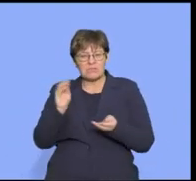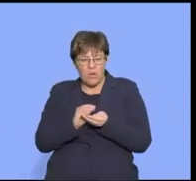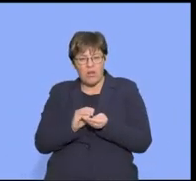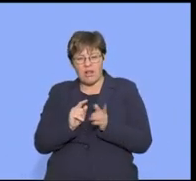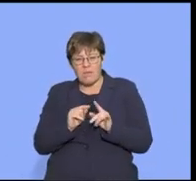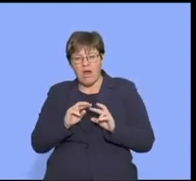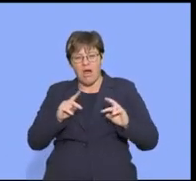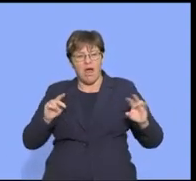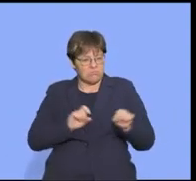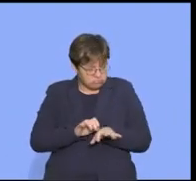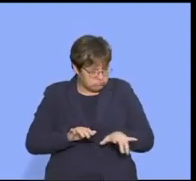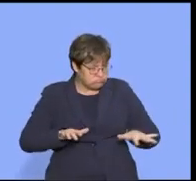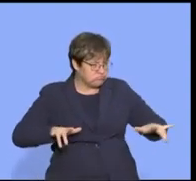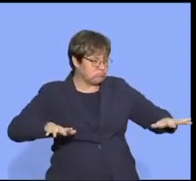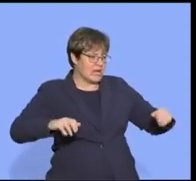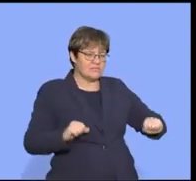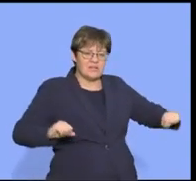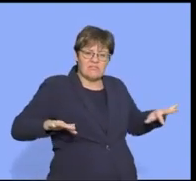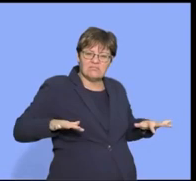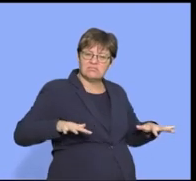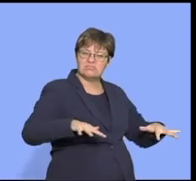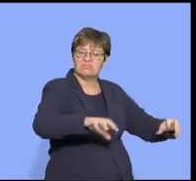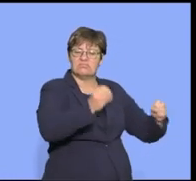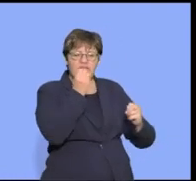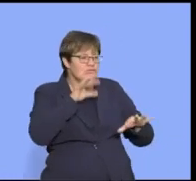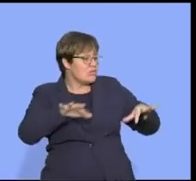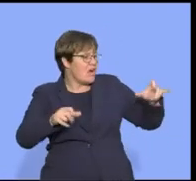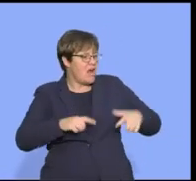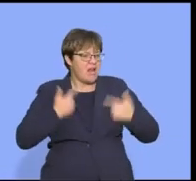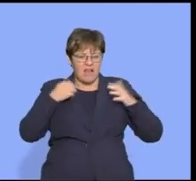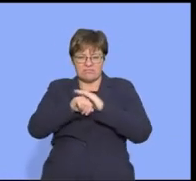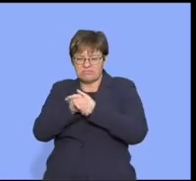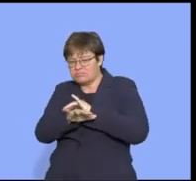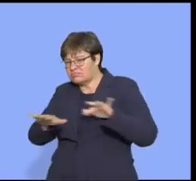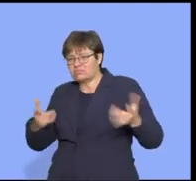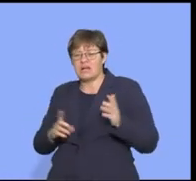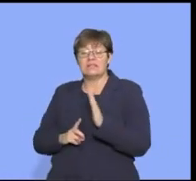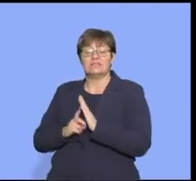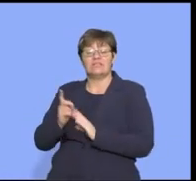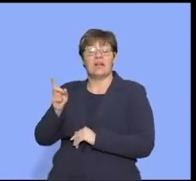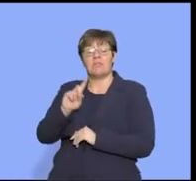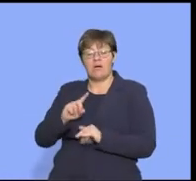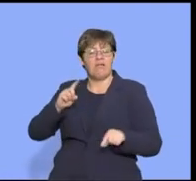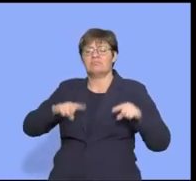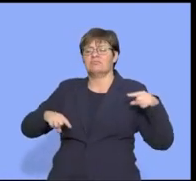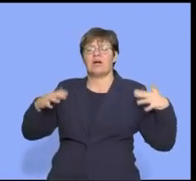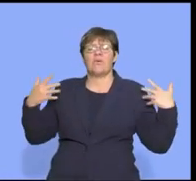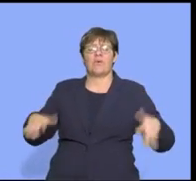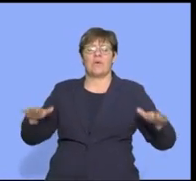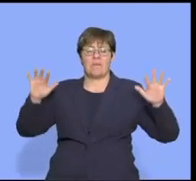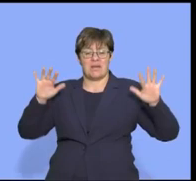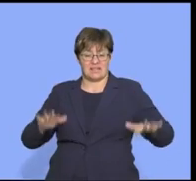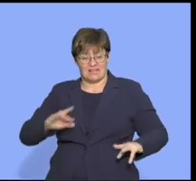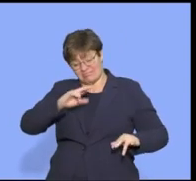to fill the empty habitats. And that led to the development of an